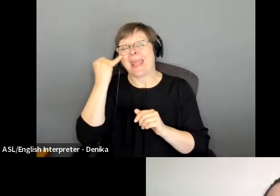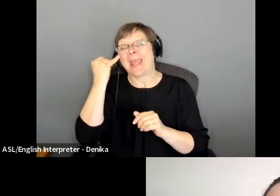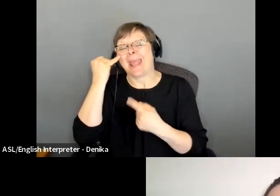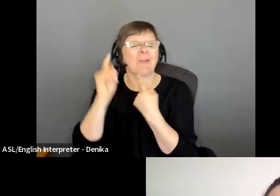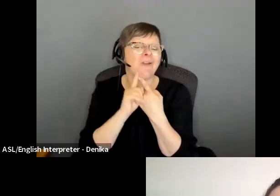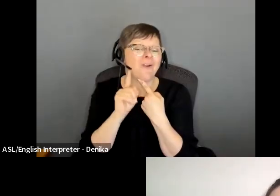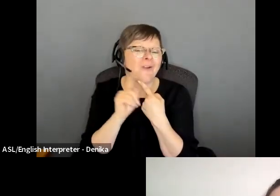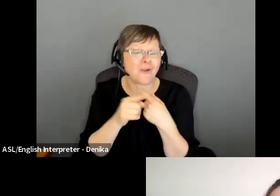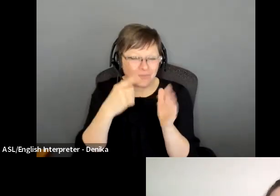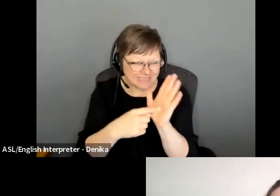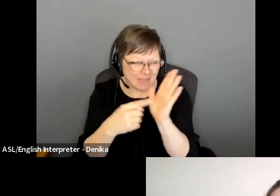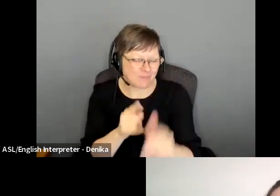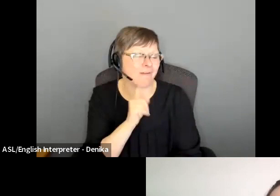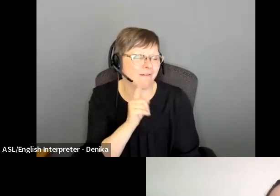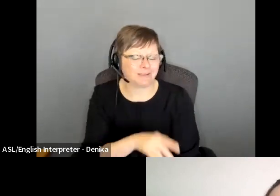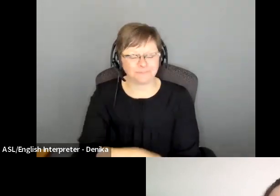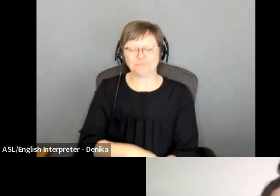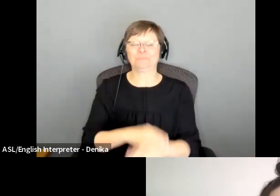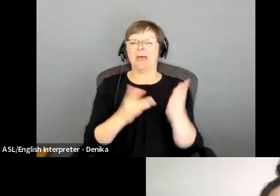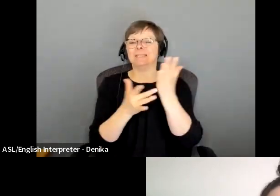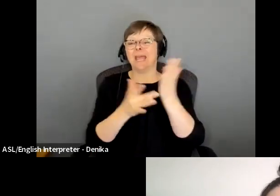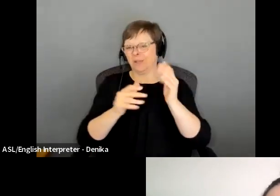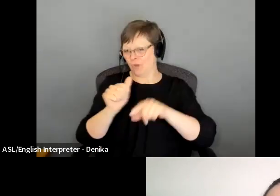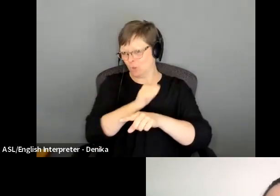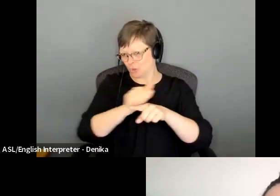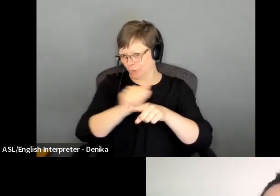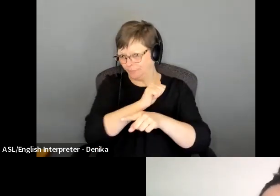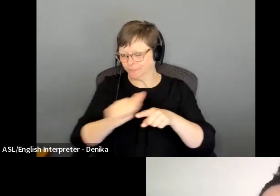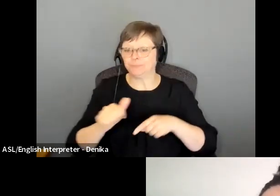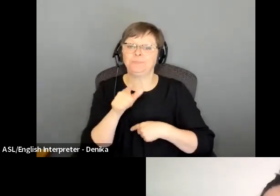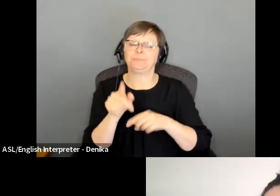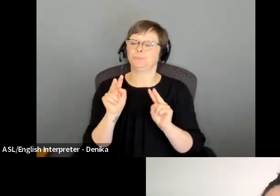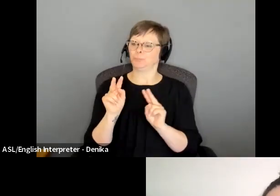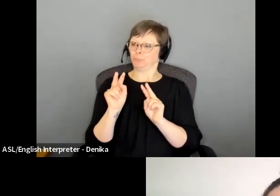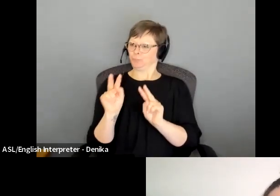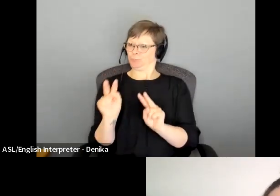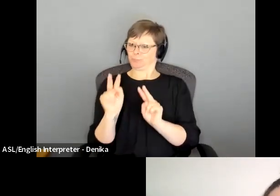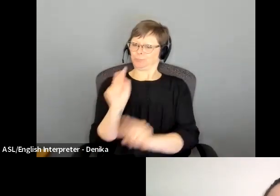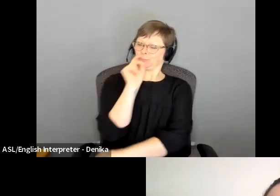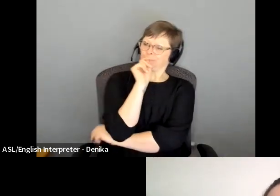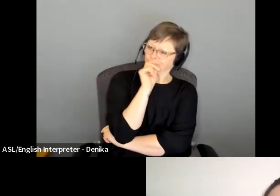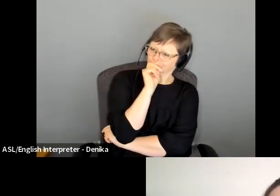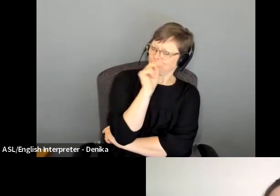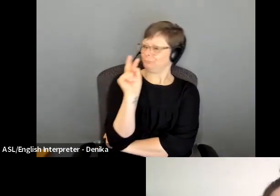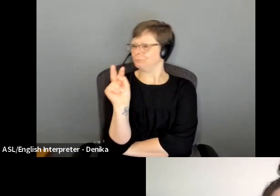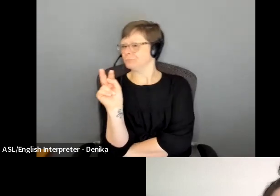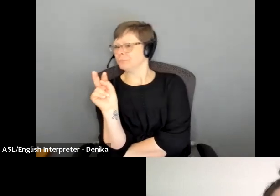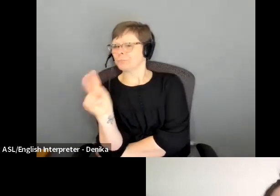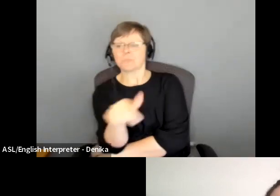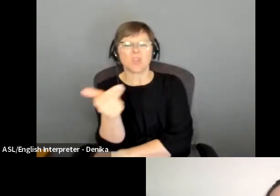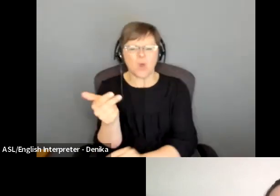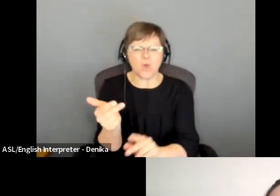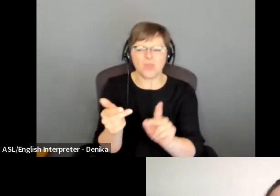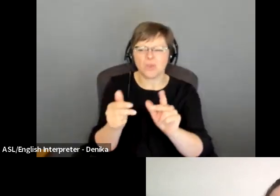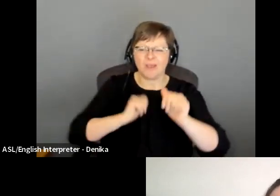it's tech rehearsal. You are watching from the wings as others in the cast run through